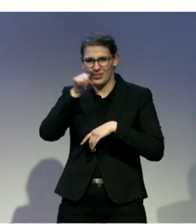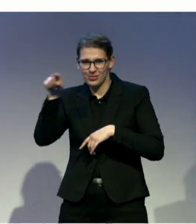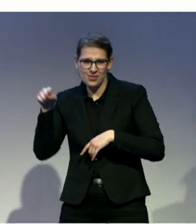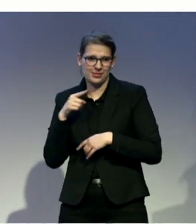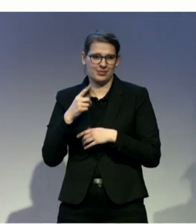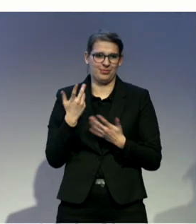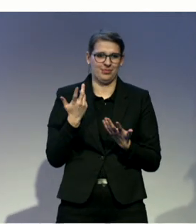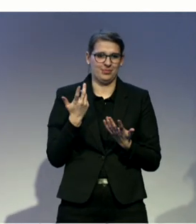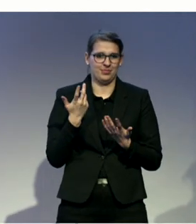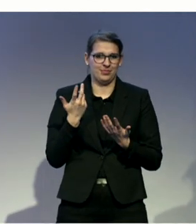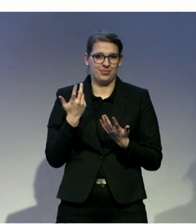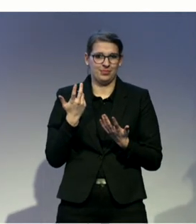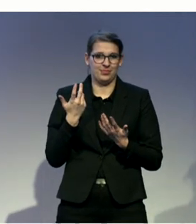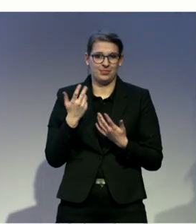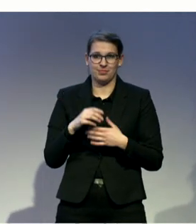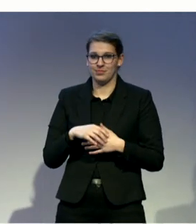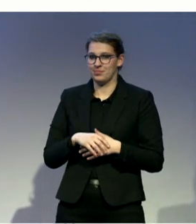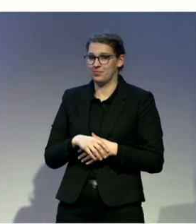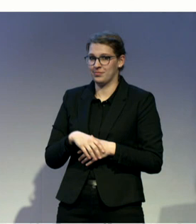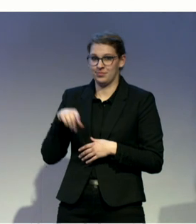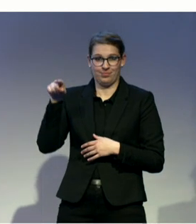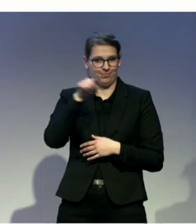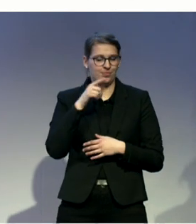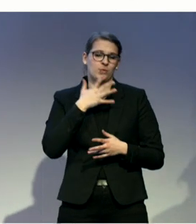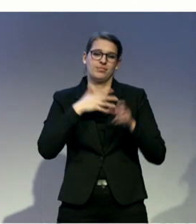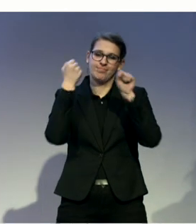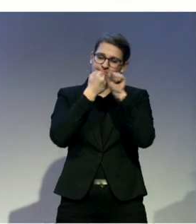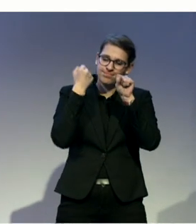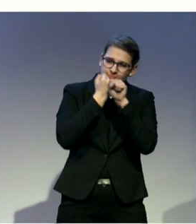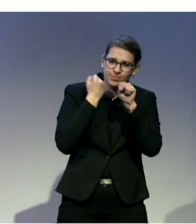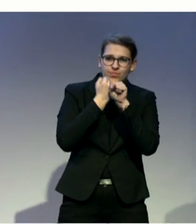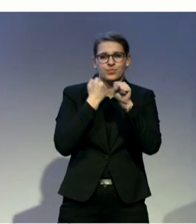take care about the needs of disabled people.